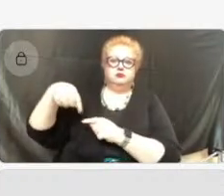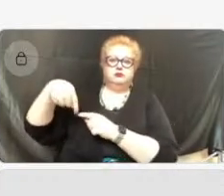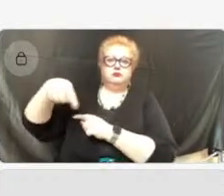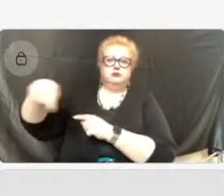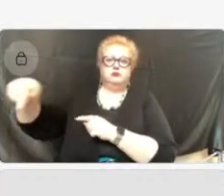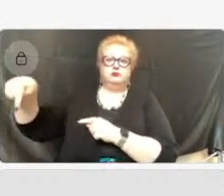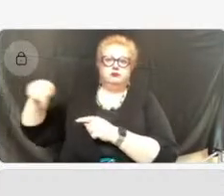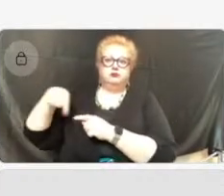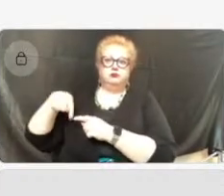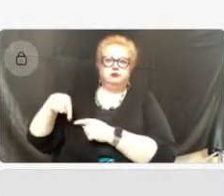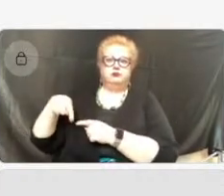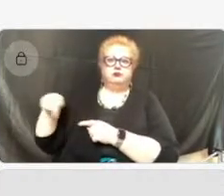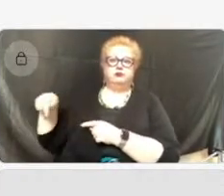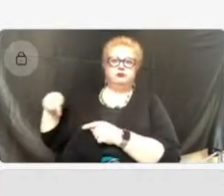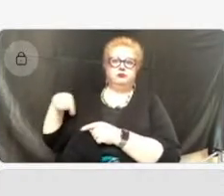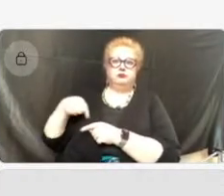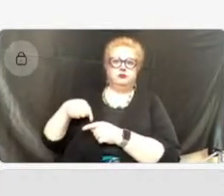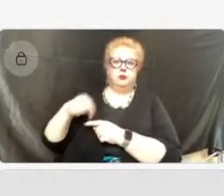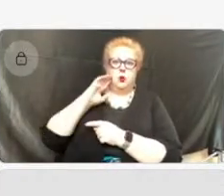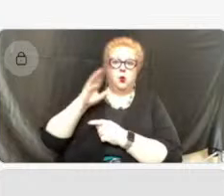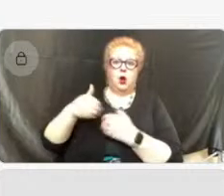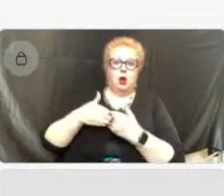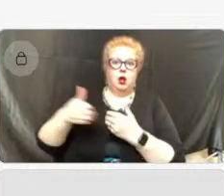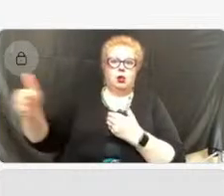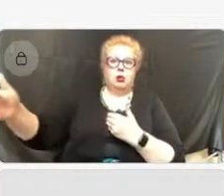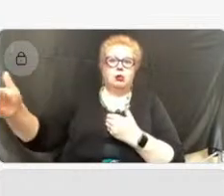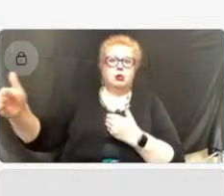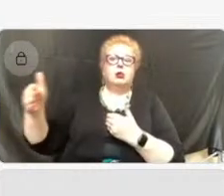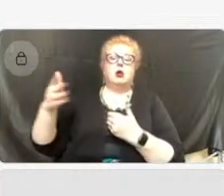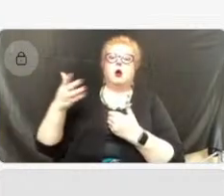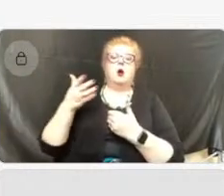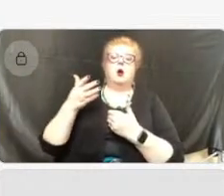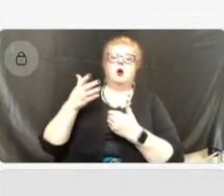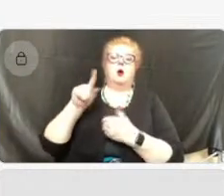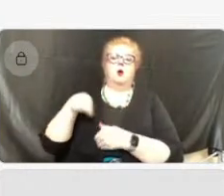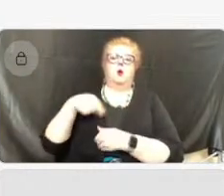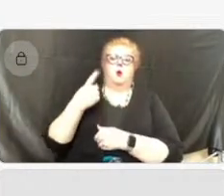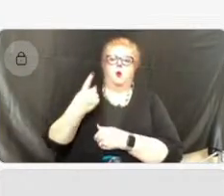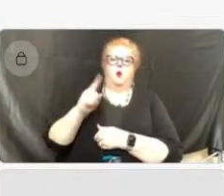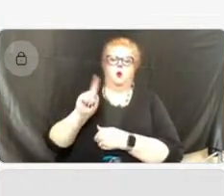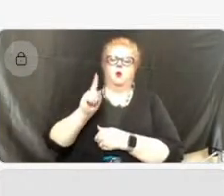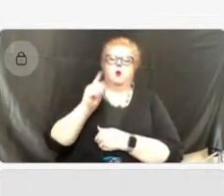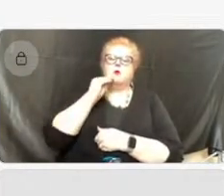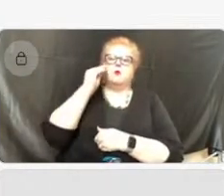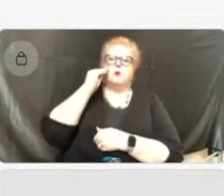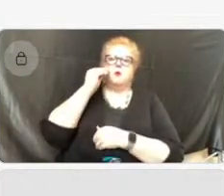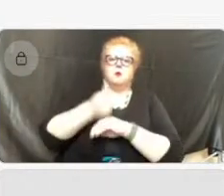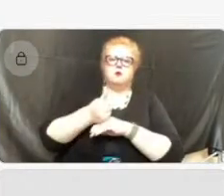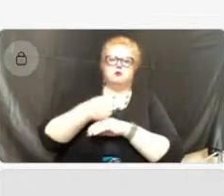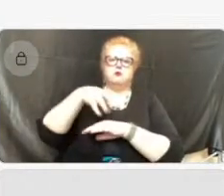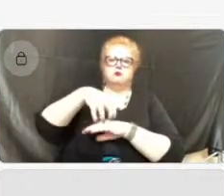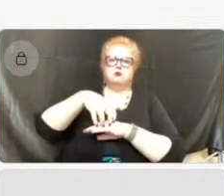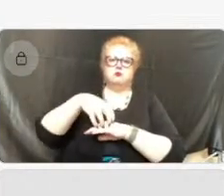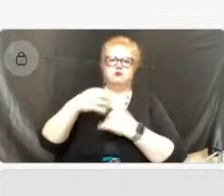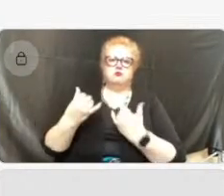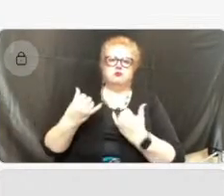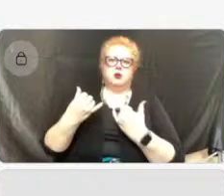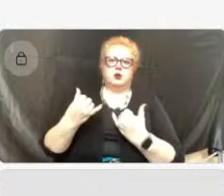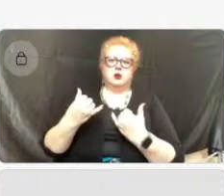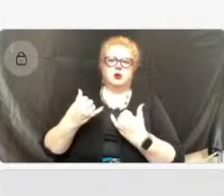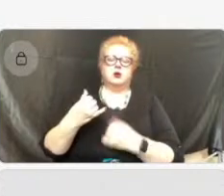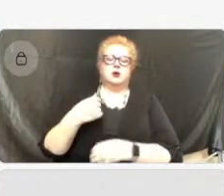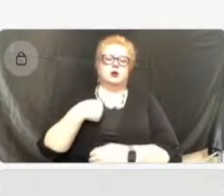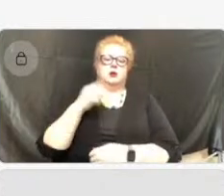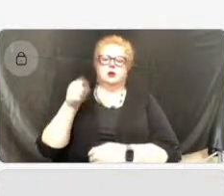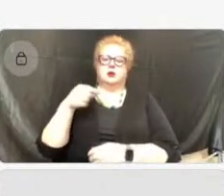property to extend, or will you be using just the residential home that's there right now? I'm just gonna